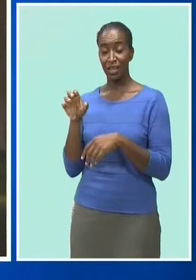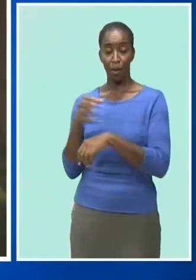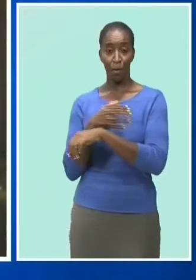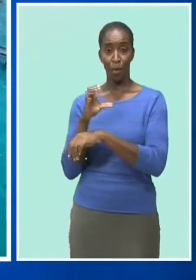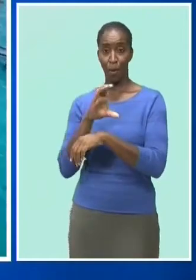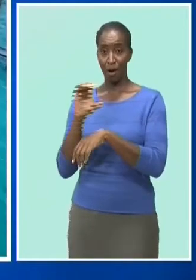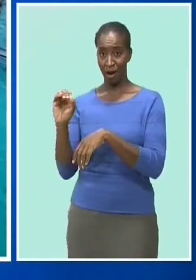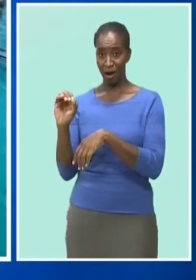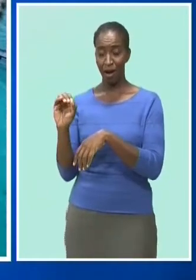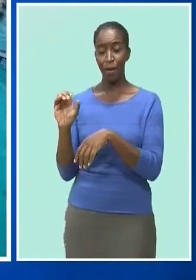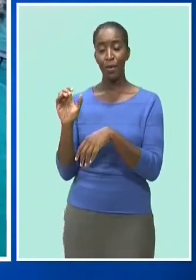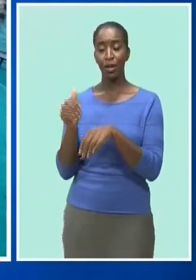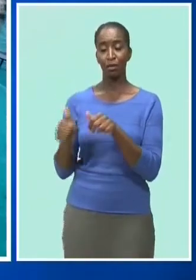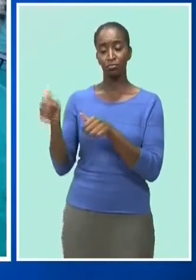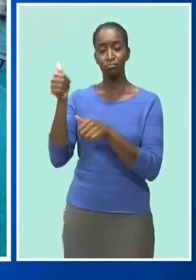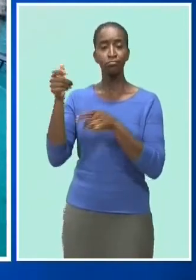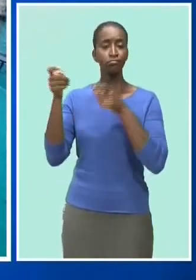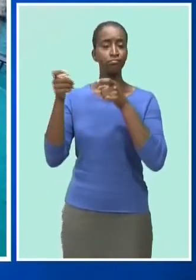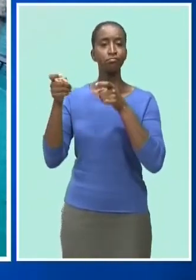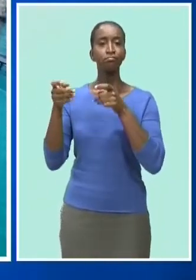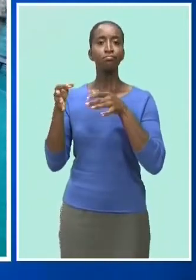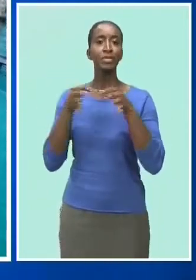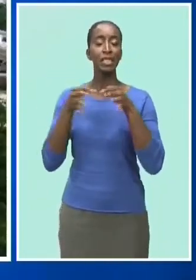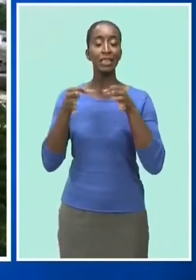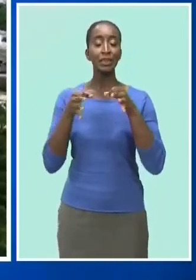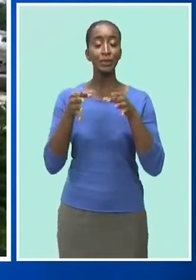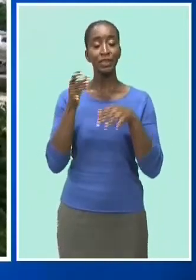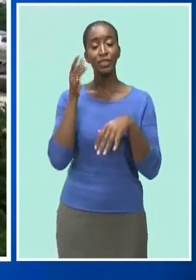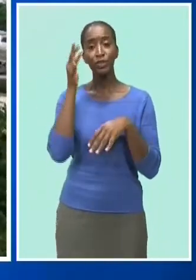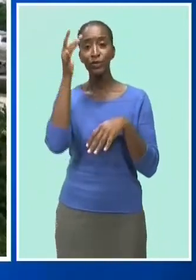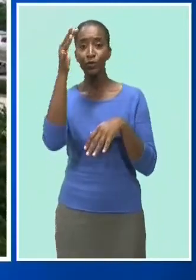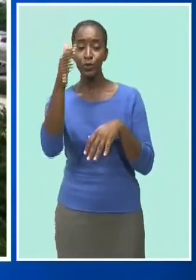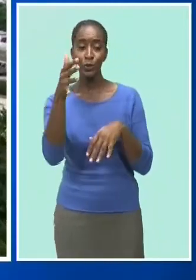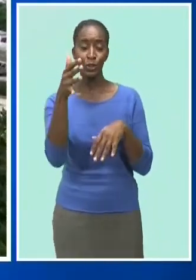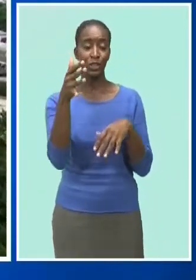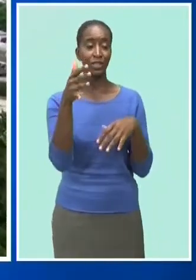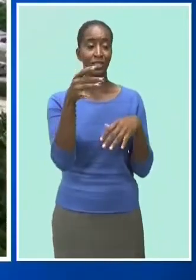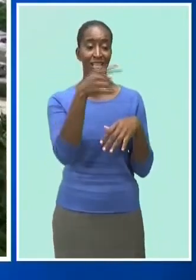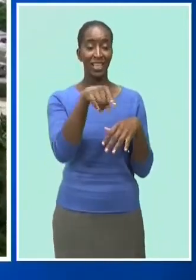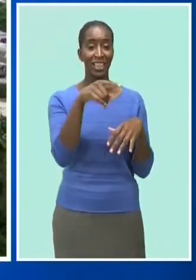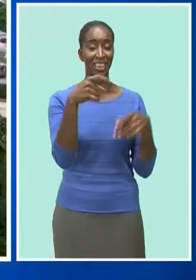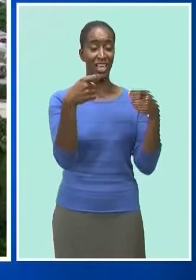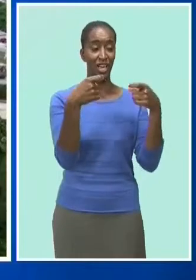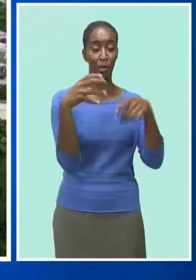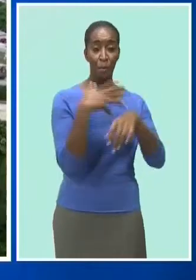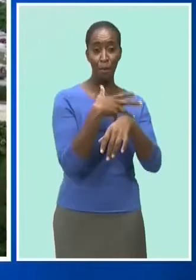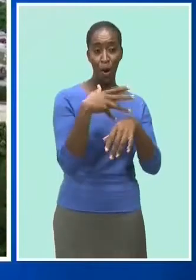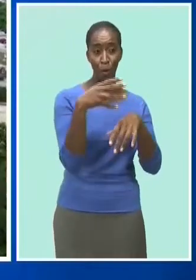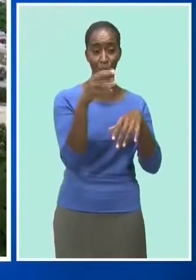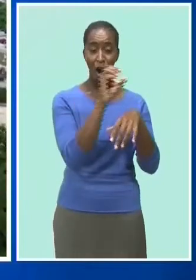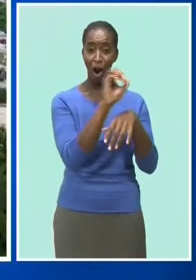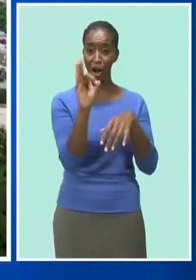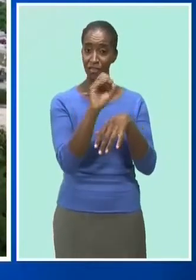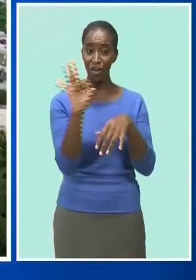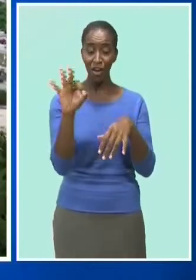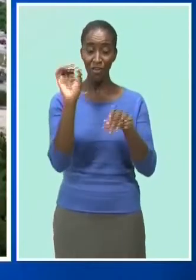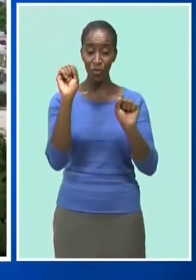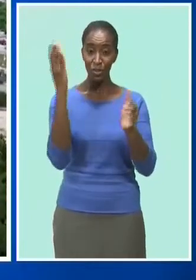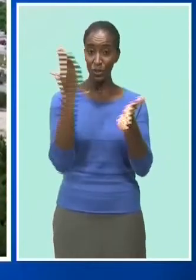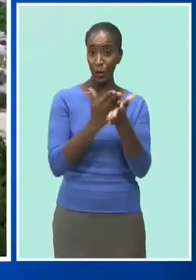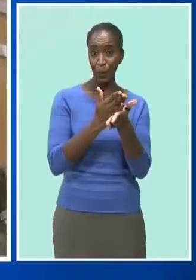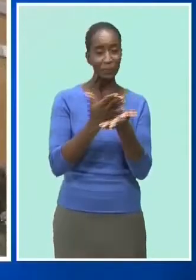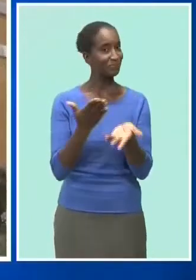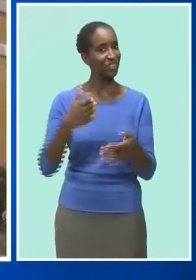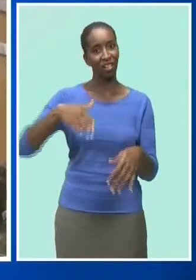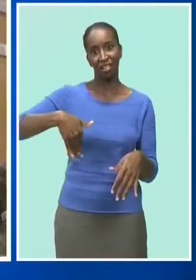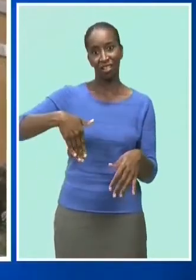immediate future, describing BPL as being on a cliff. He added that the company needs 250 megawatts of generation to meet summer